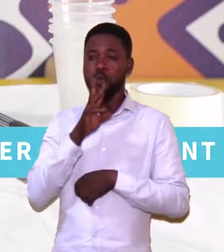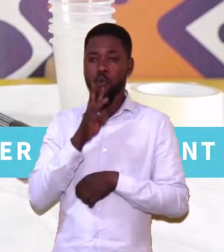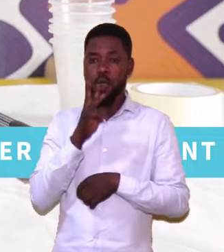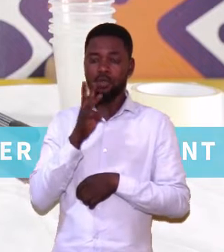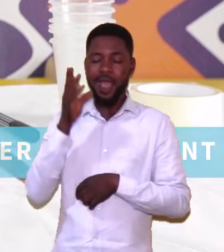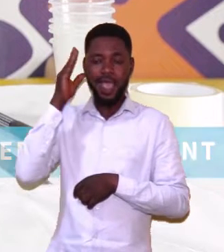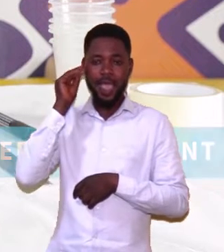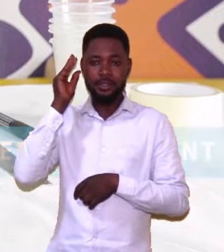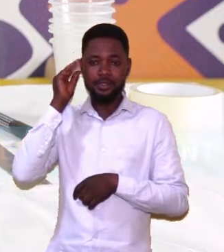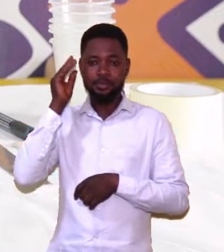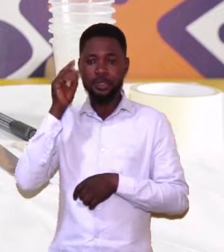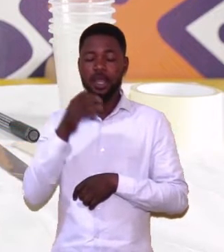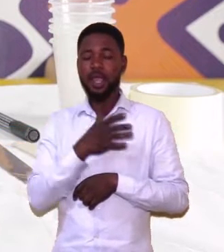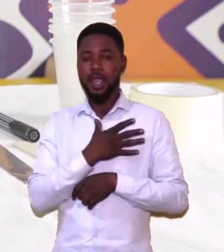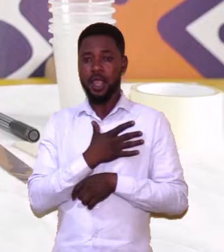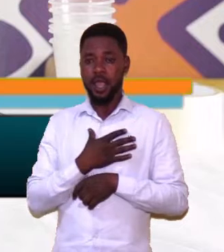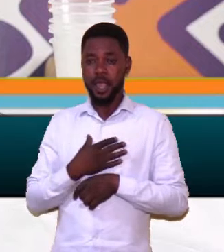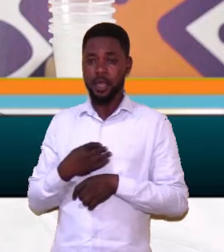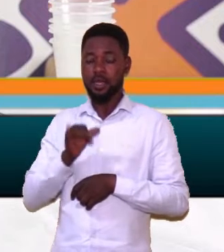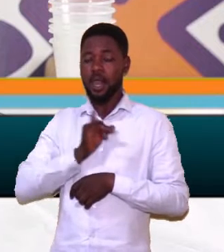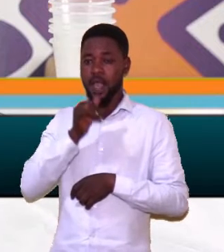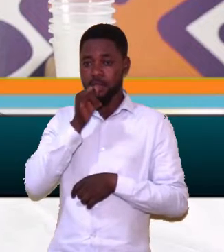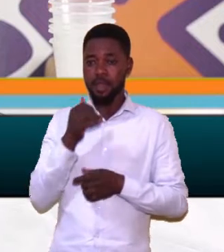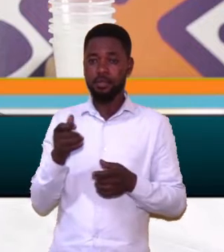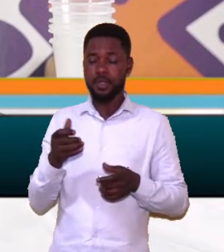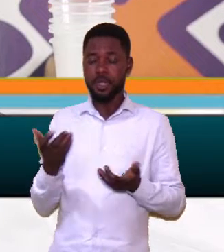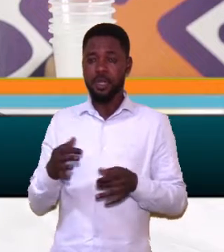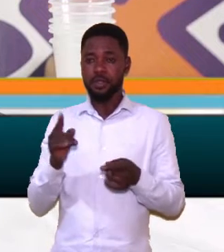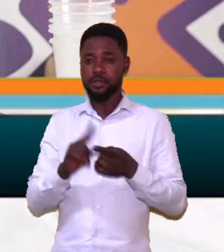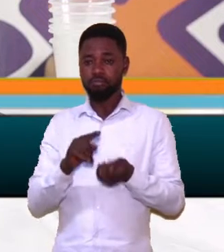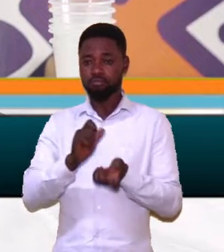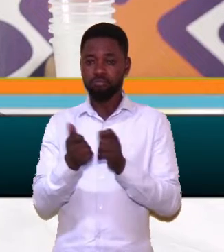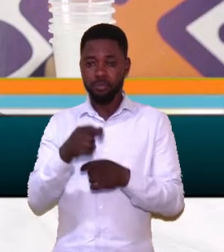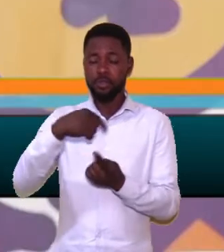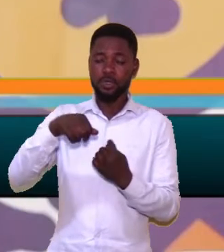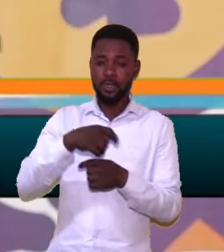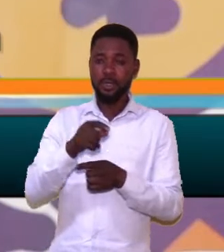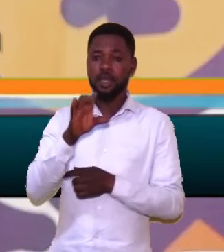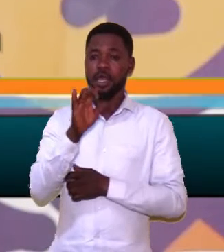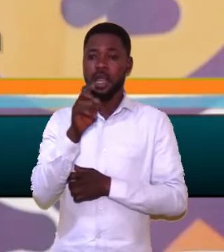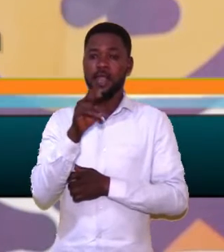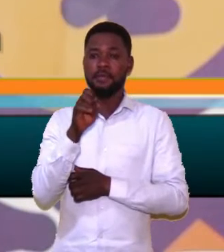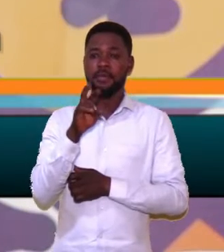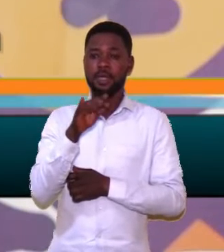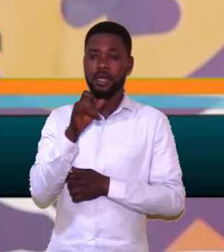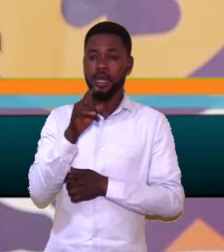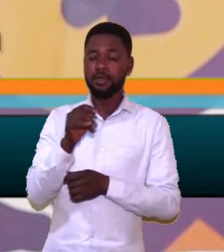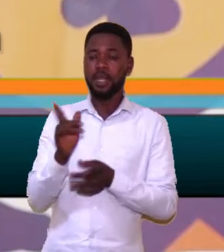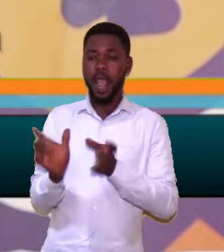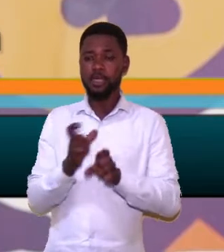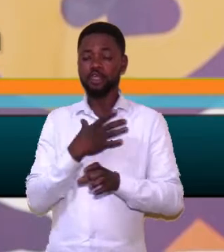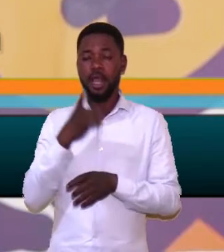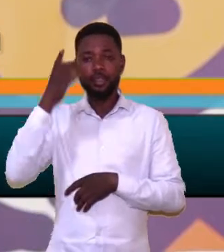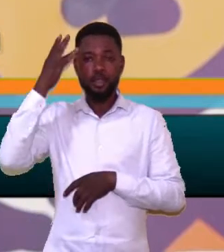Water Experiment. And we're going to be exploring STEM concepts around capillary action